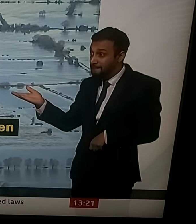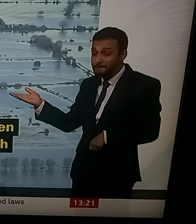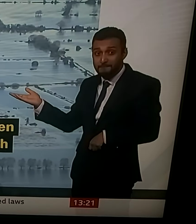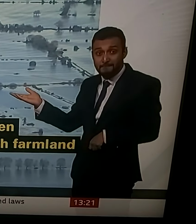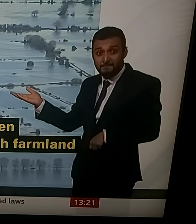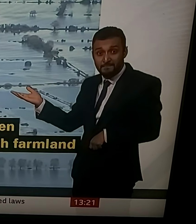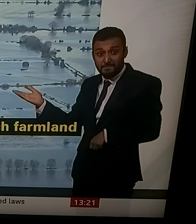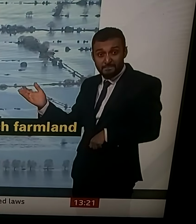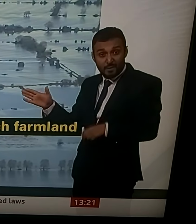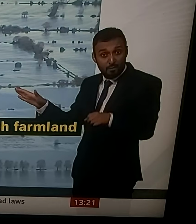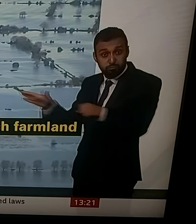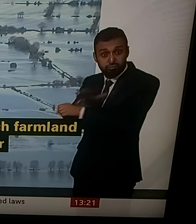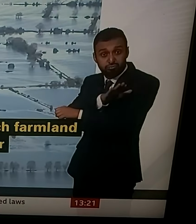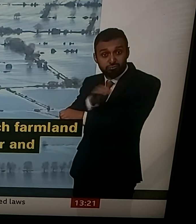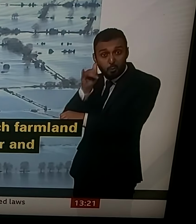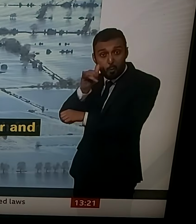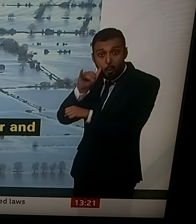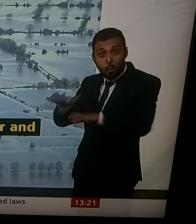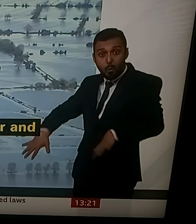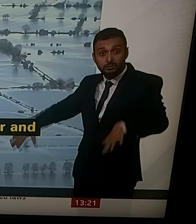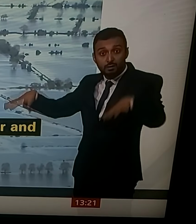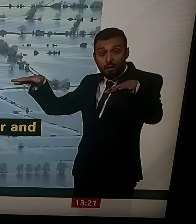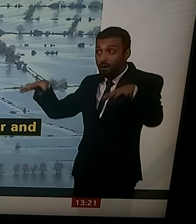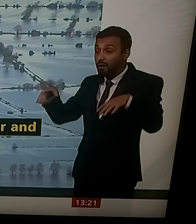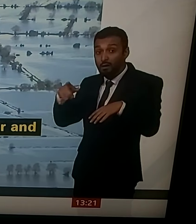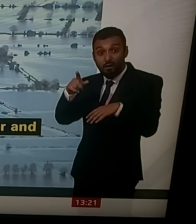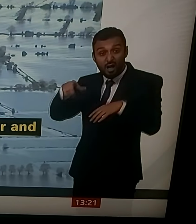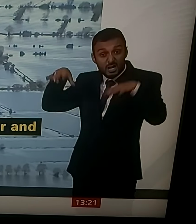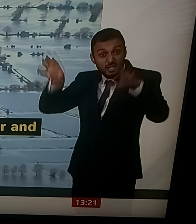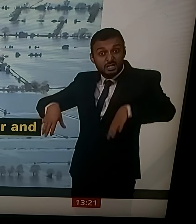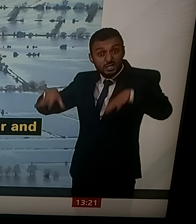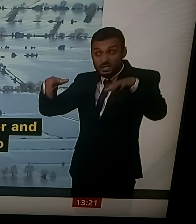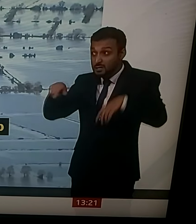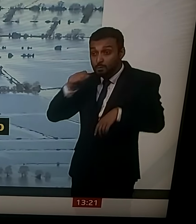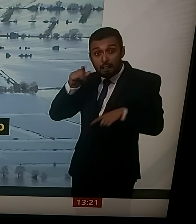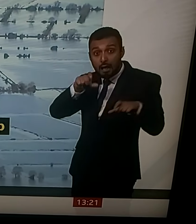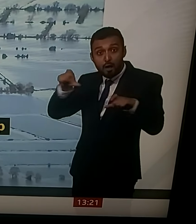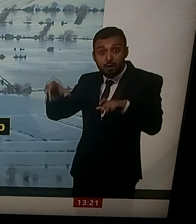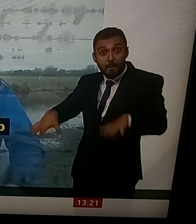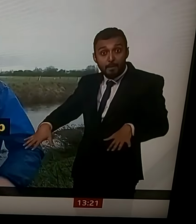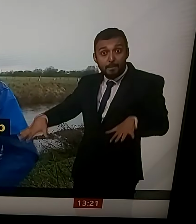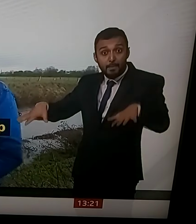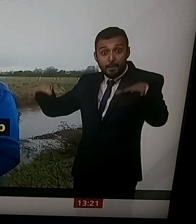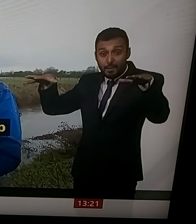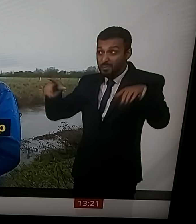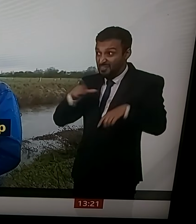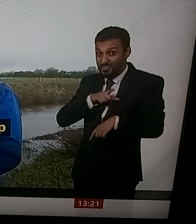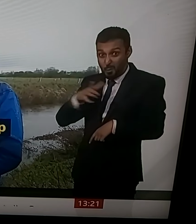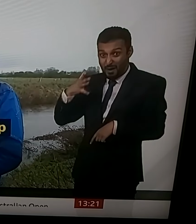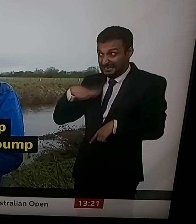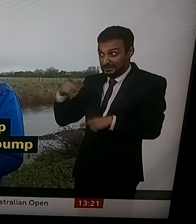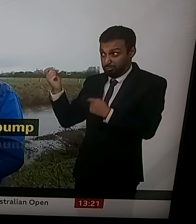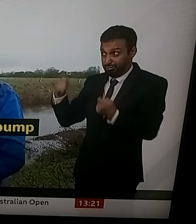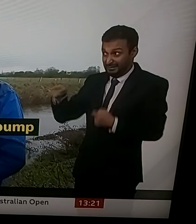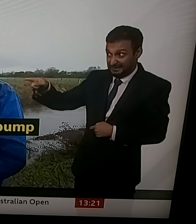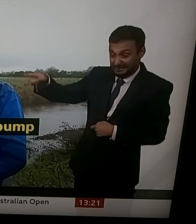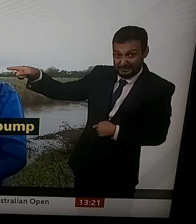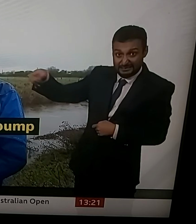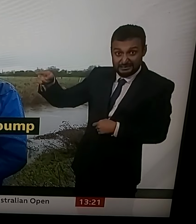That level will keep rising if they're not able to pump enough of it away quickly enough. Well, there were intense floods here